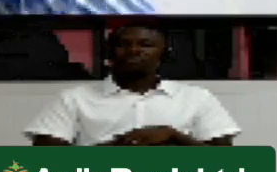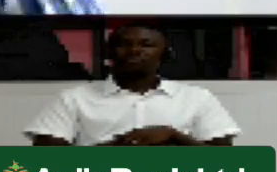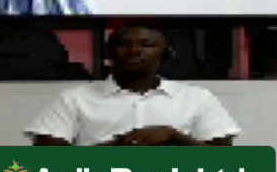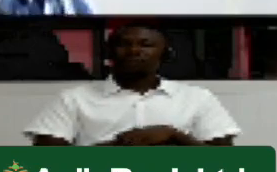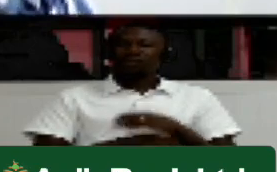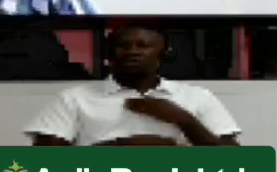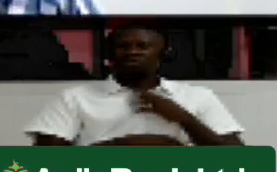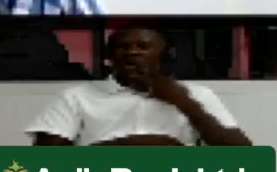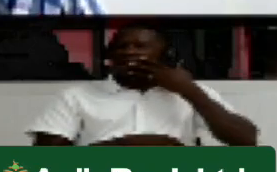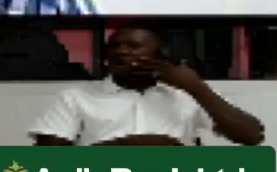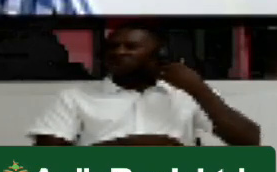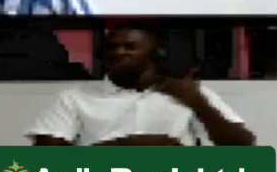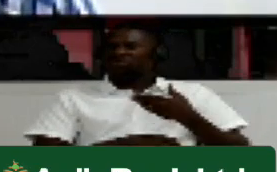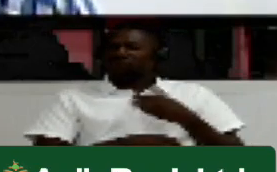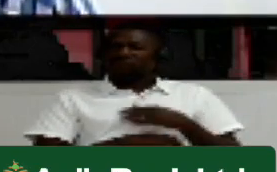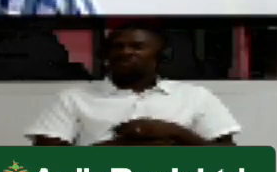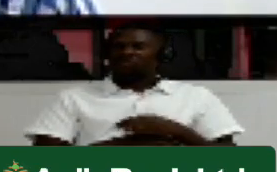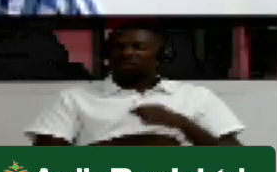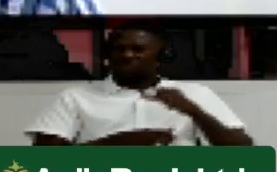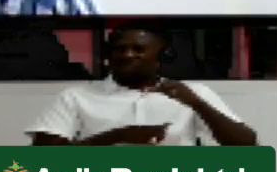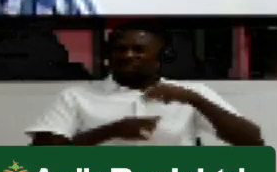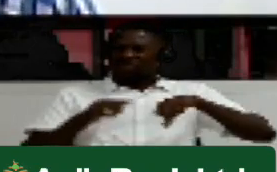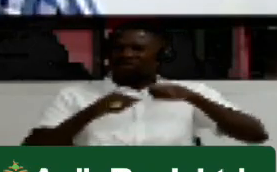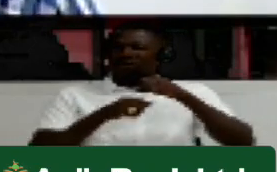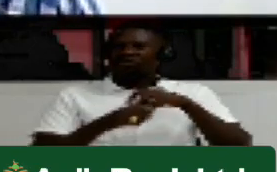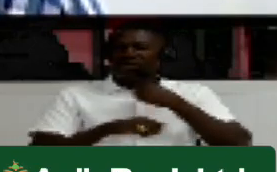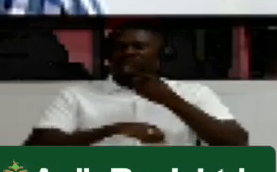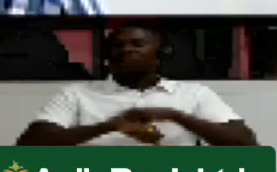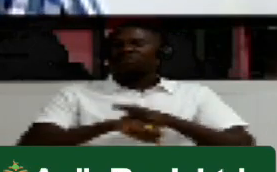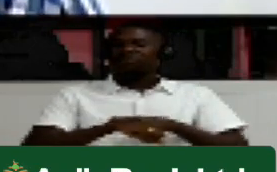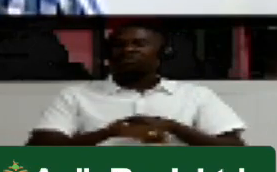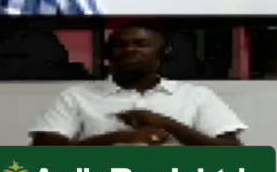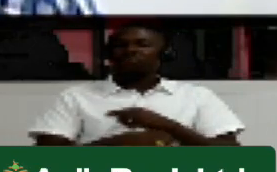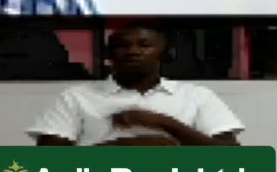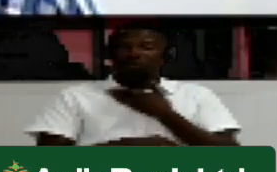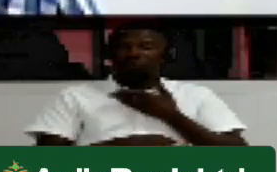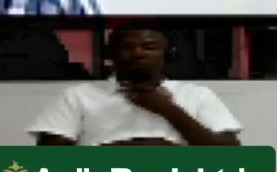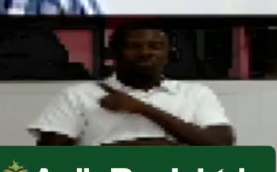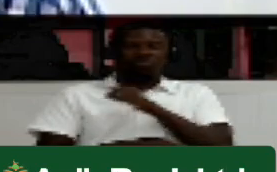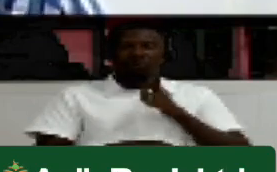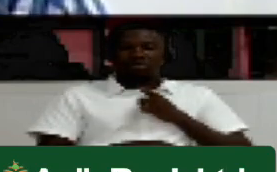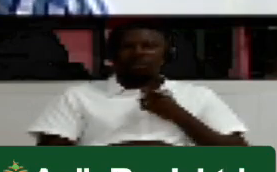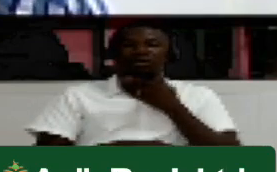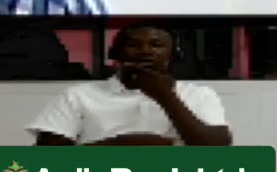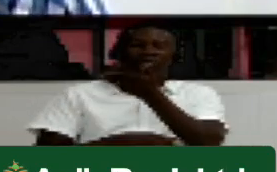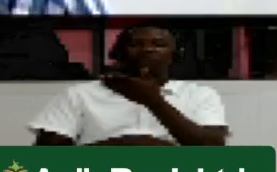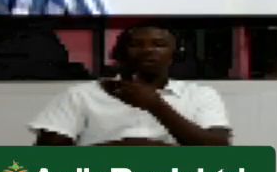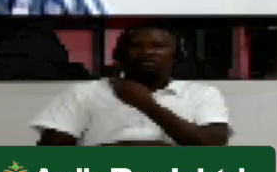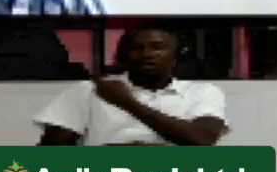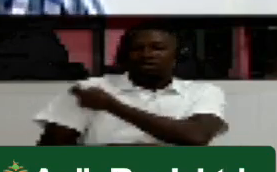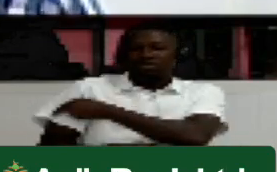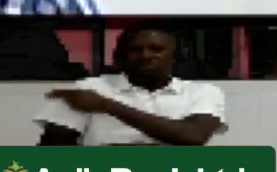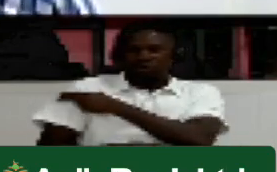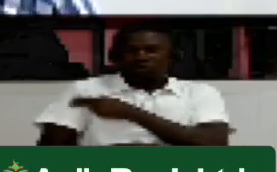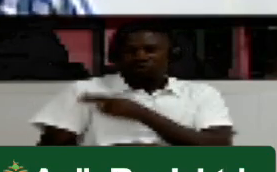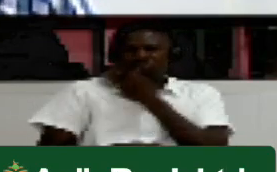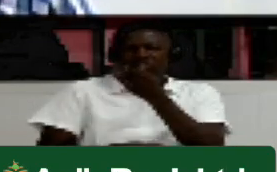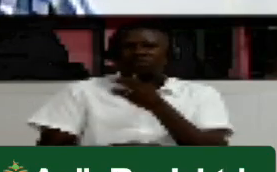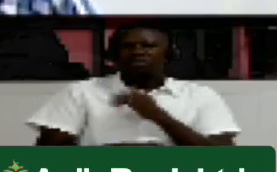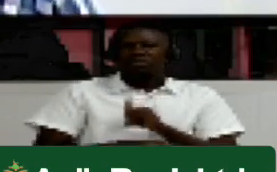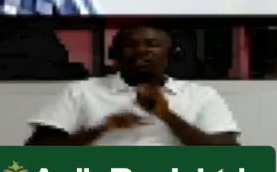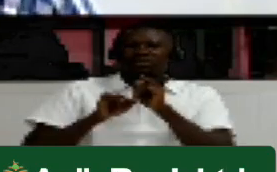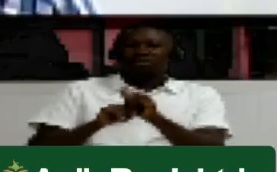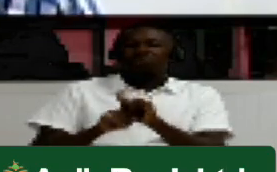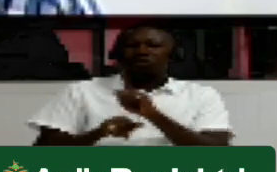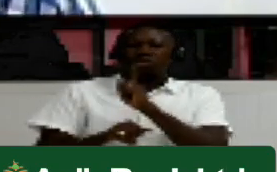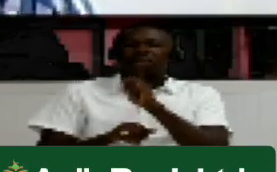It was hot around during the time that we were admitted, and being stationed